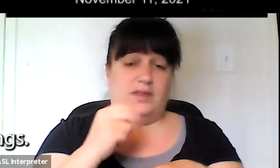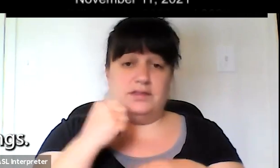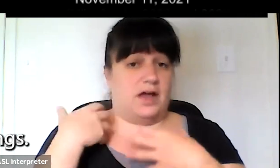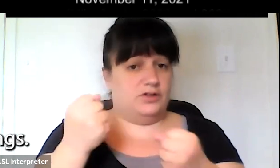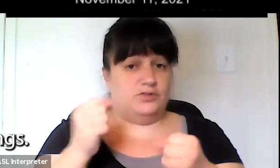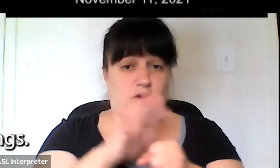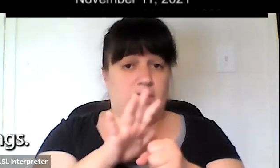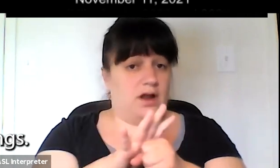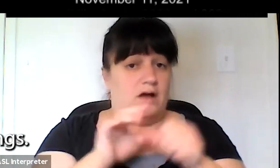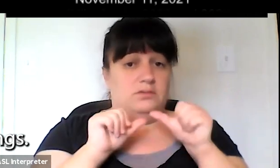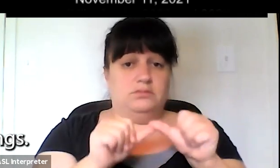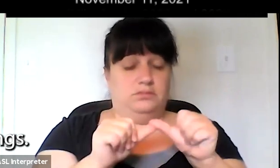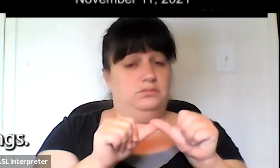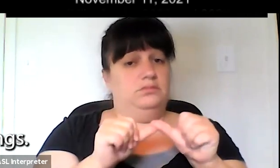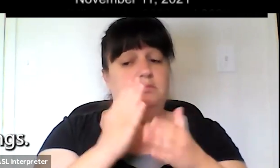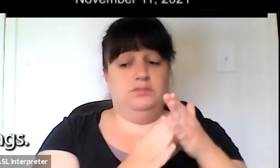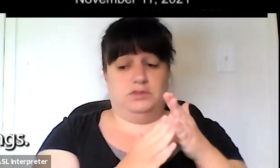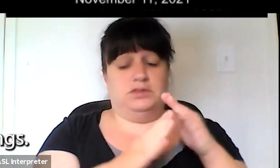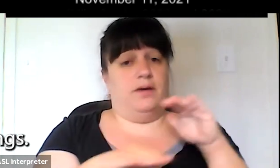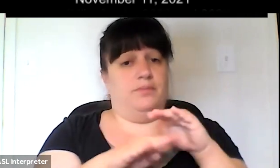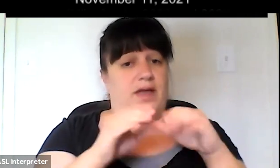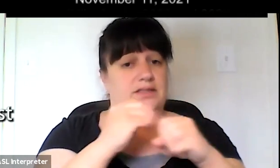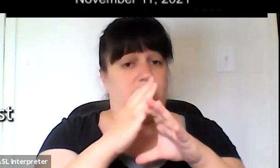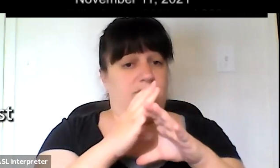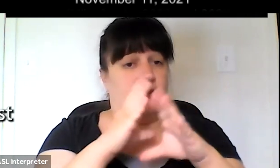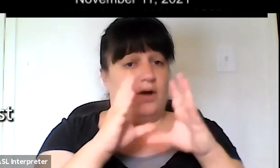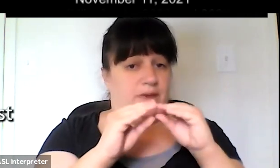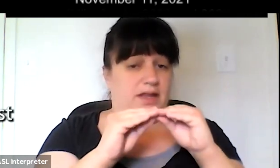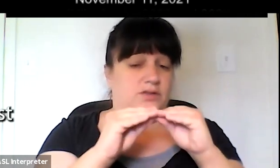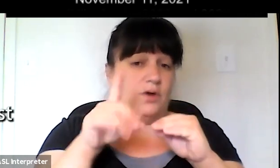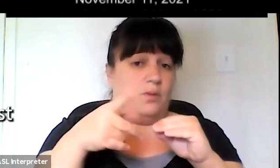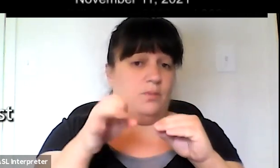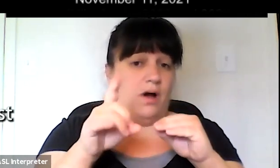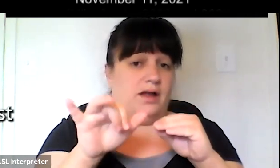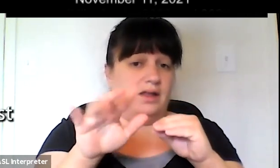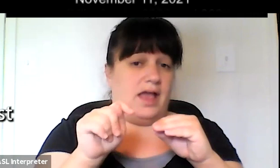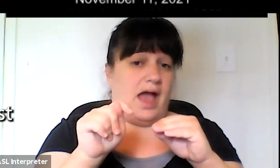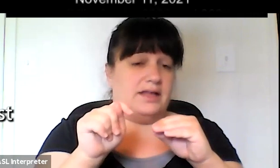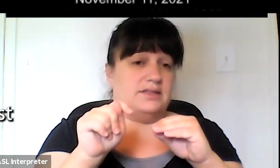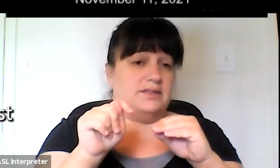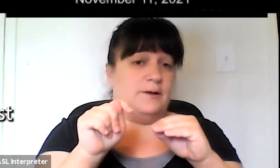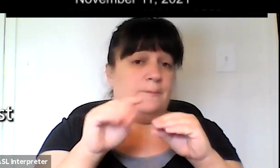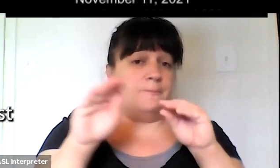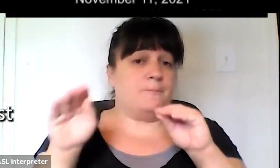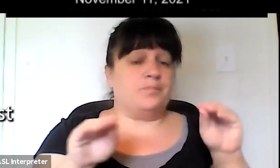enough to maintain even the most basic of video meetings. So podcasts are really a mobile,